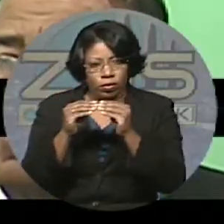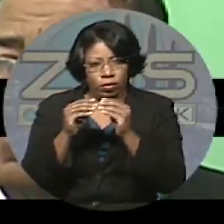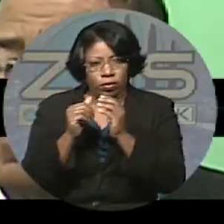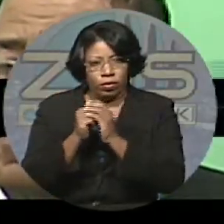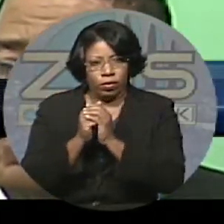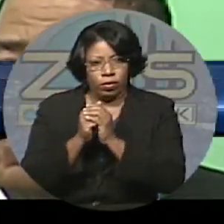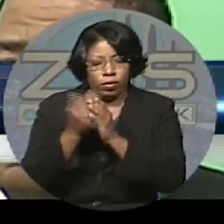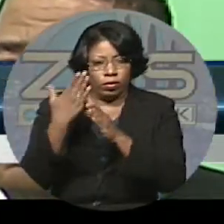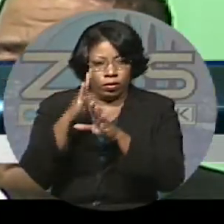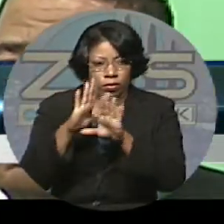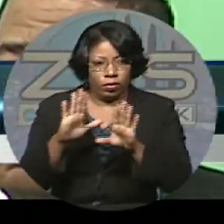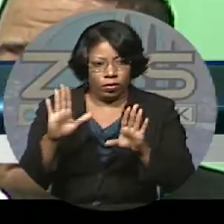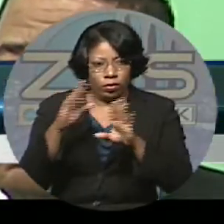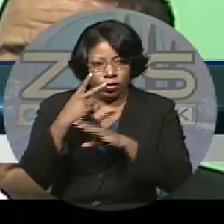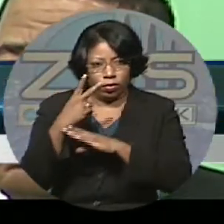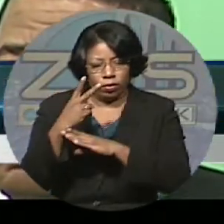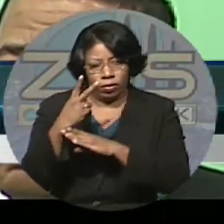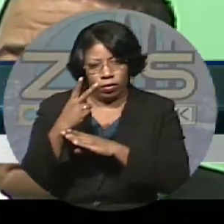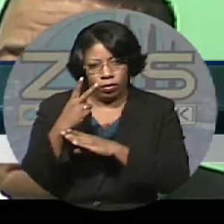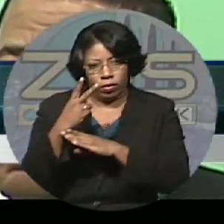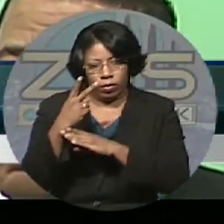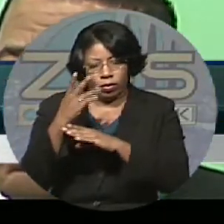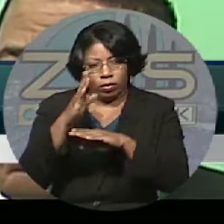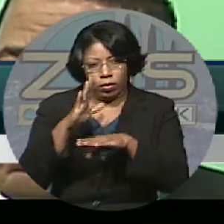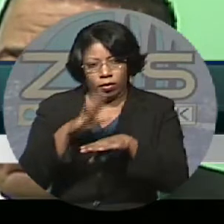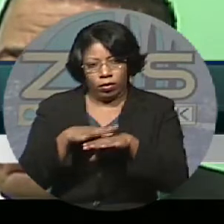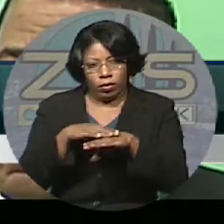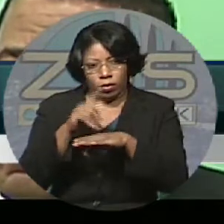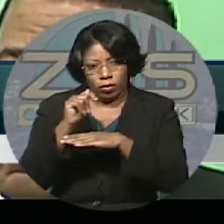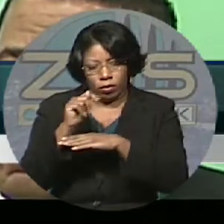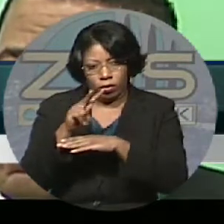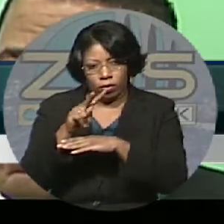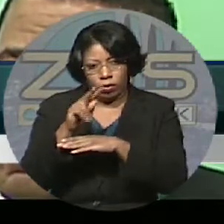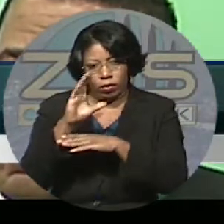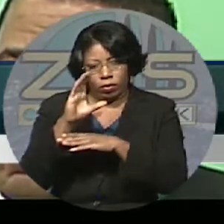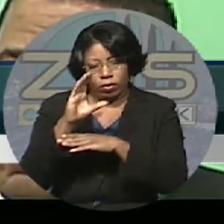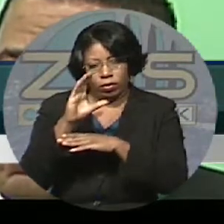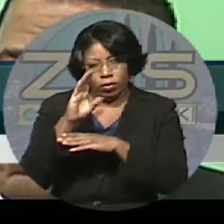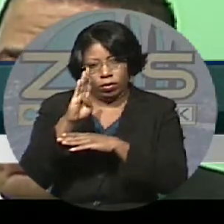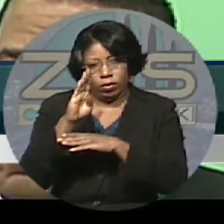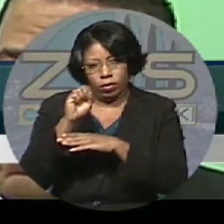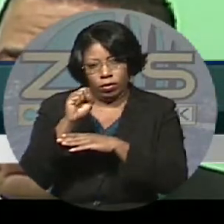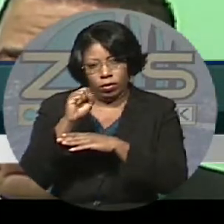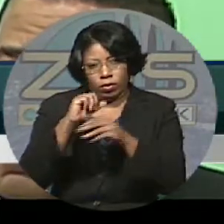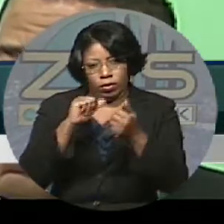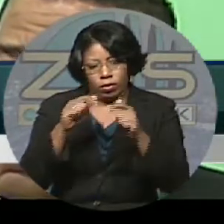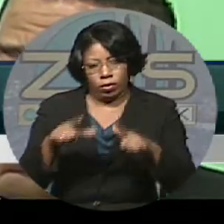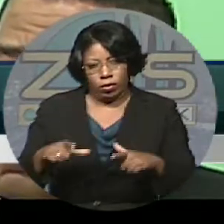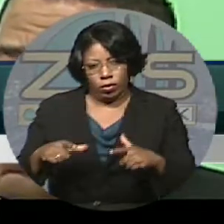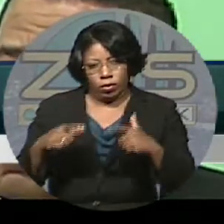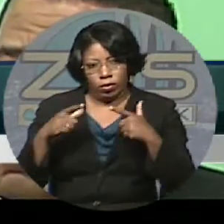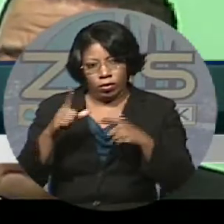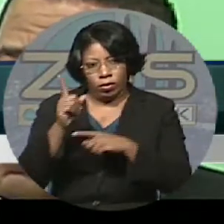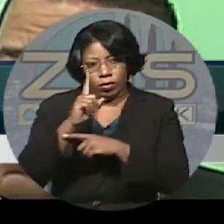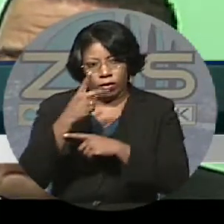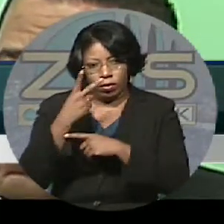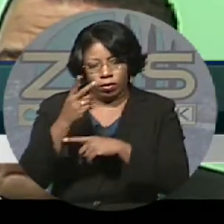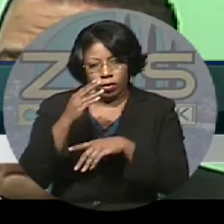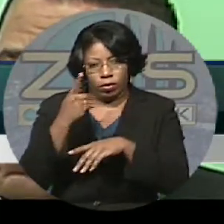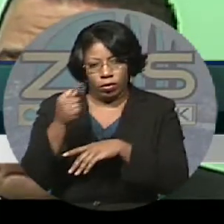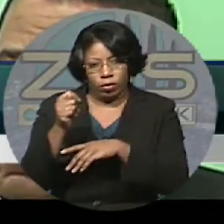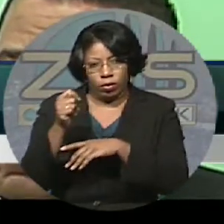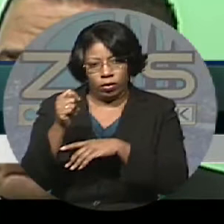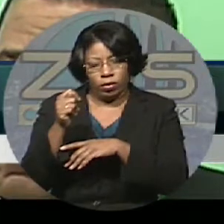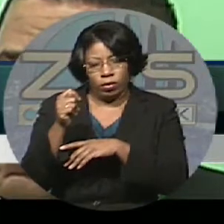we saw that it was broadcast on ZNS Sports live, where we saw the